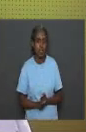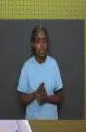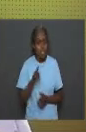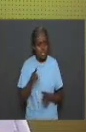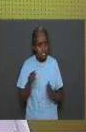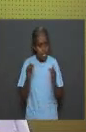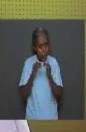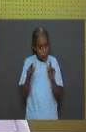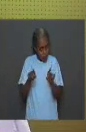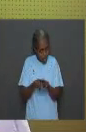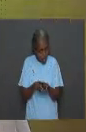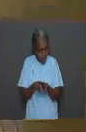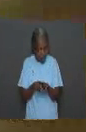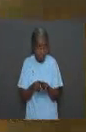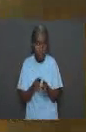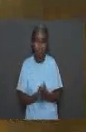they equivalent?